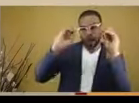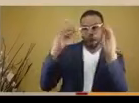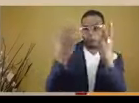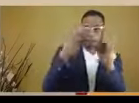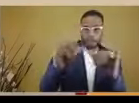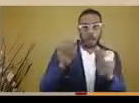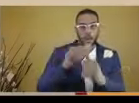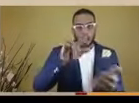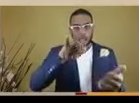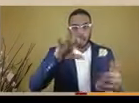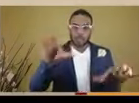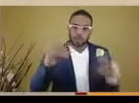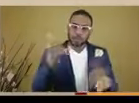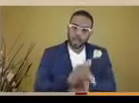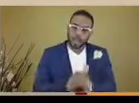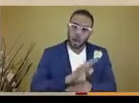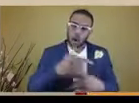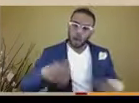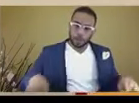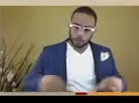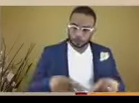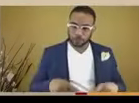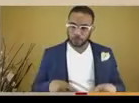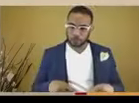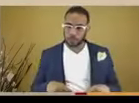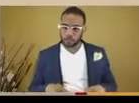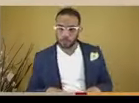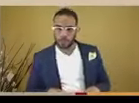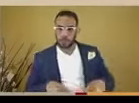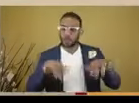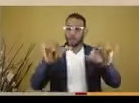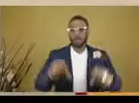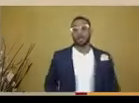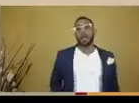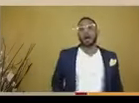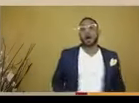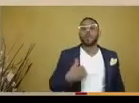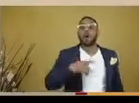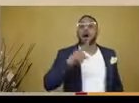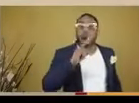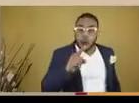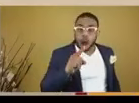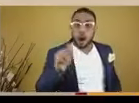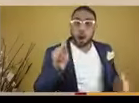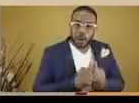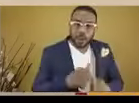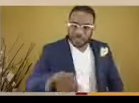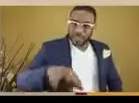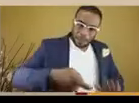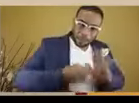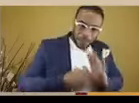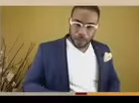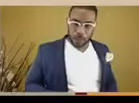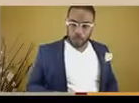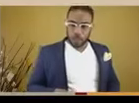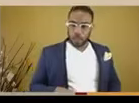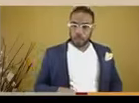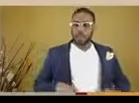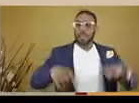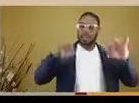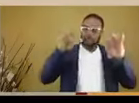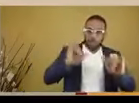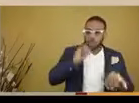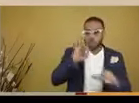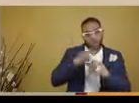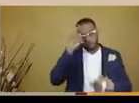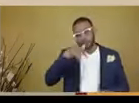doing tonight, and with all of us coming on together to say, we are with this mandate. We didn't vote for you because we were